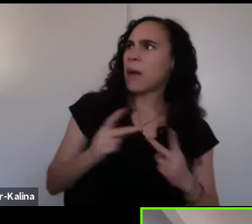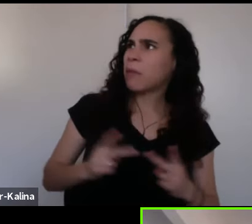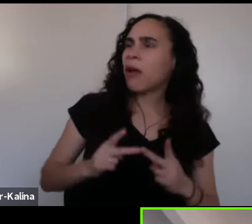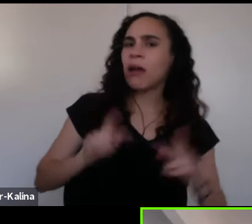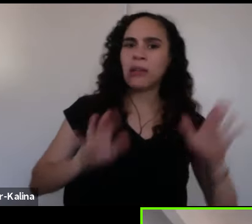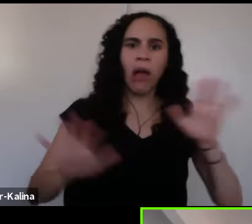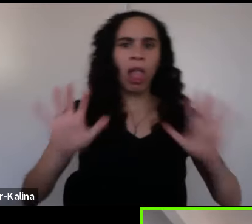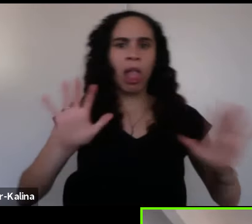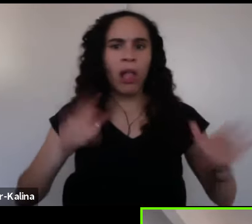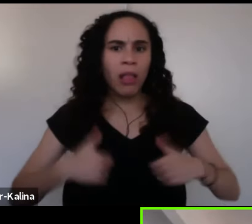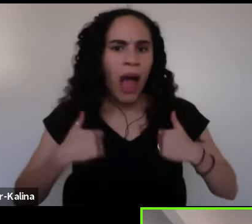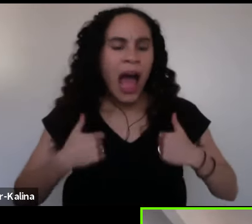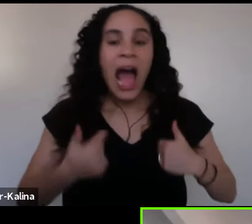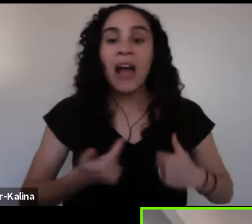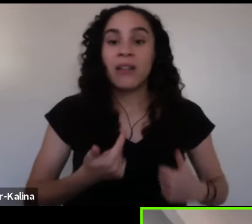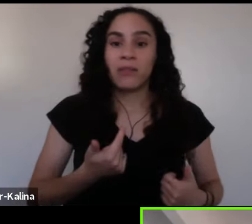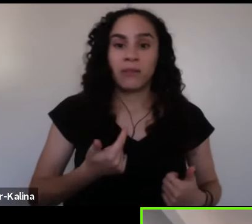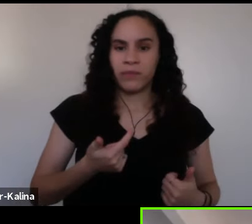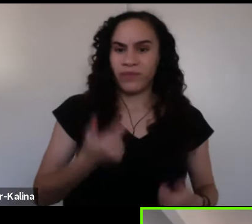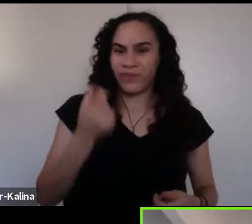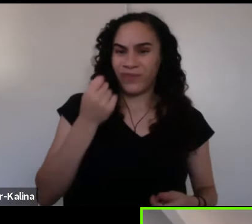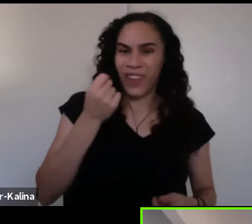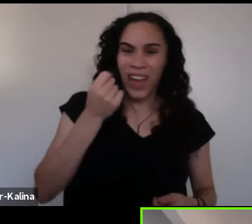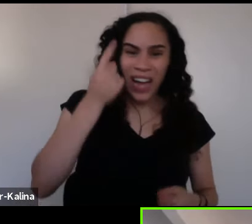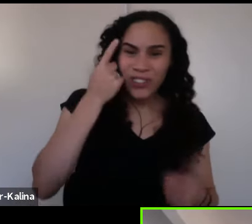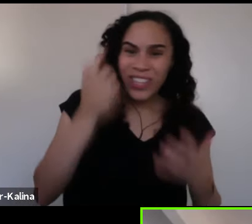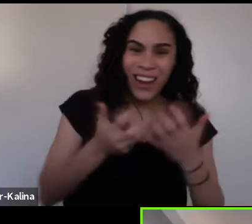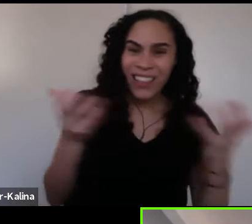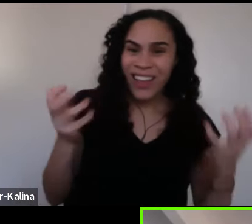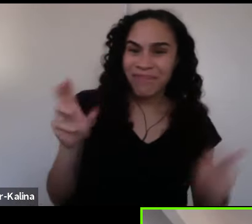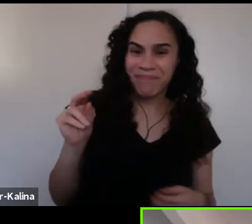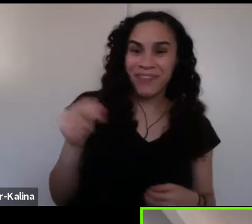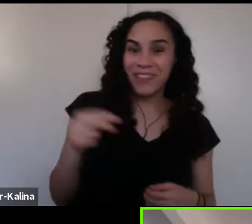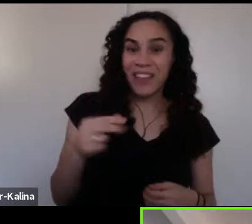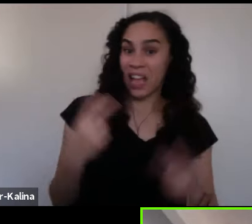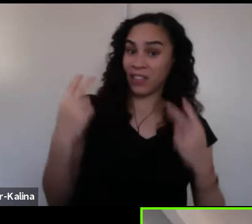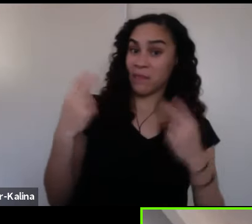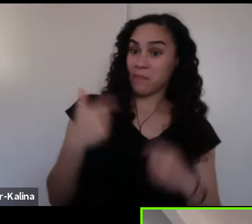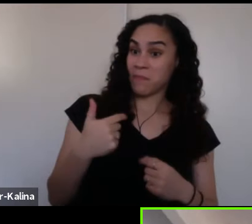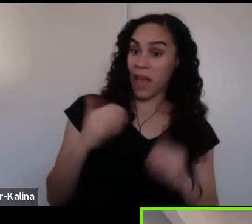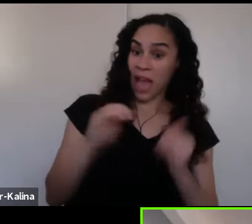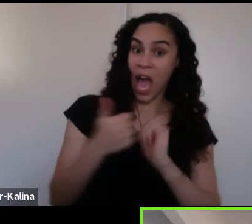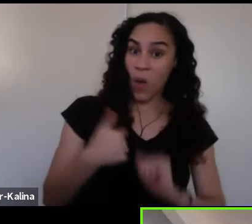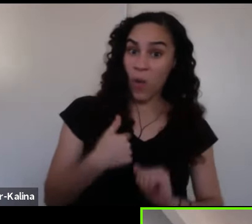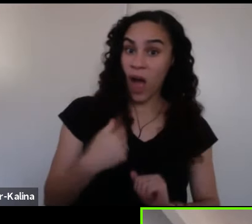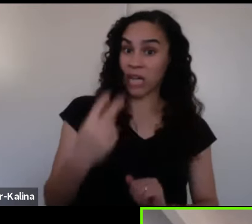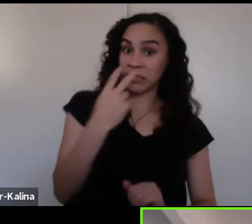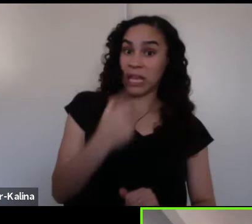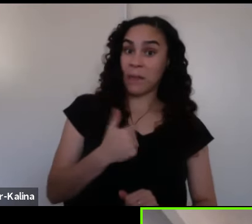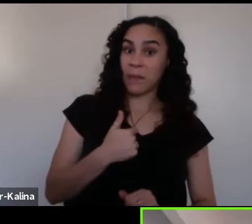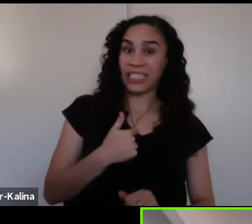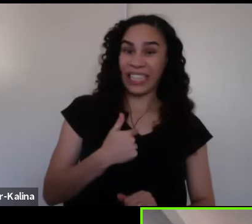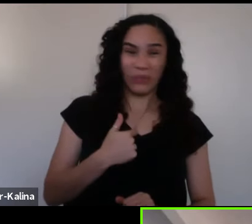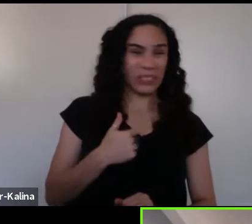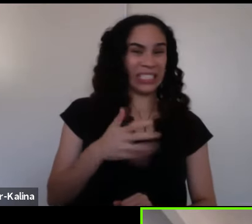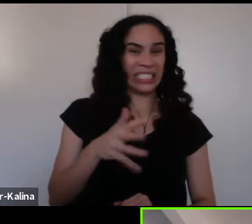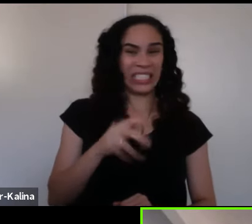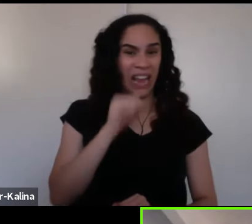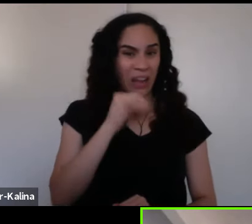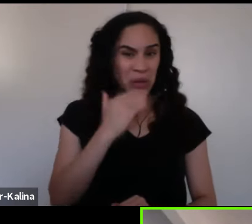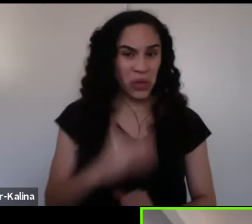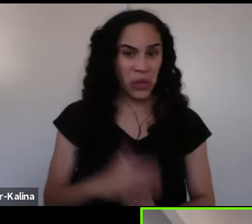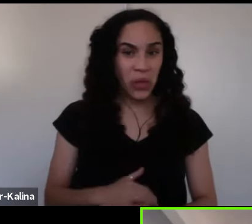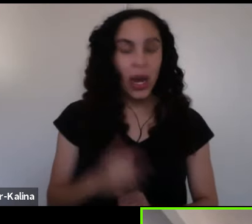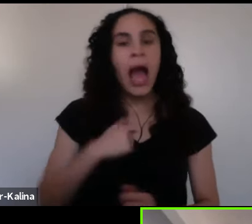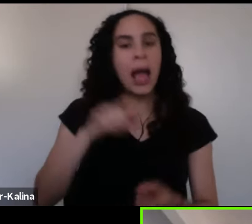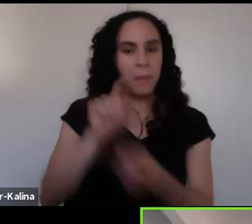understand a whole lot of things, and I didn't really see myself in a good way. And I met this woman named Elizabeth Burbank, and she was